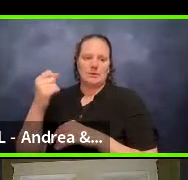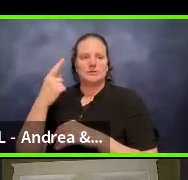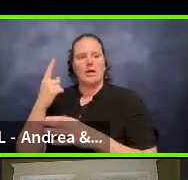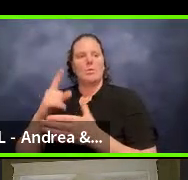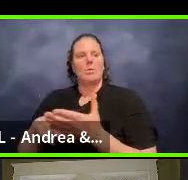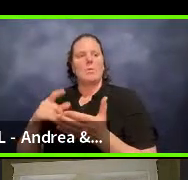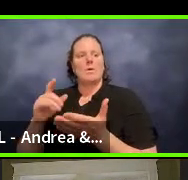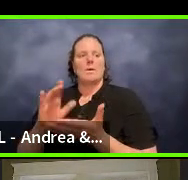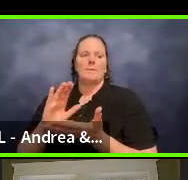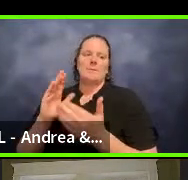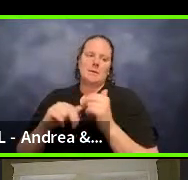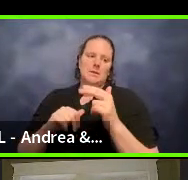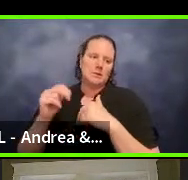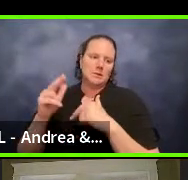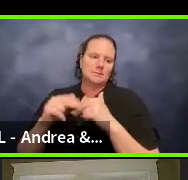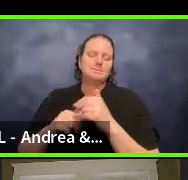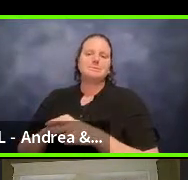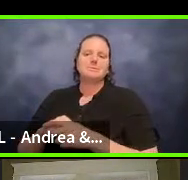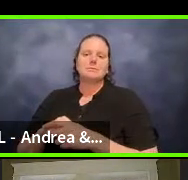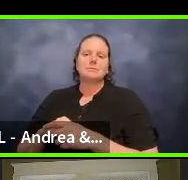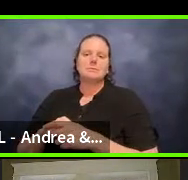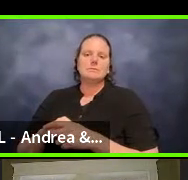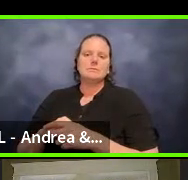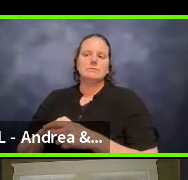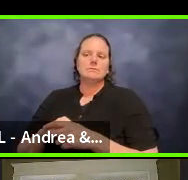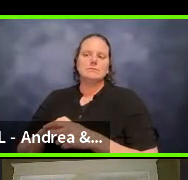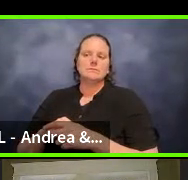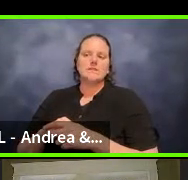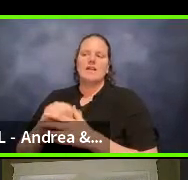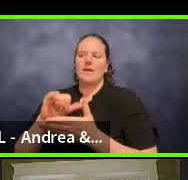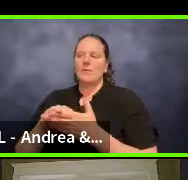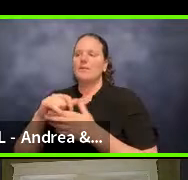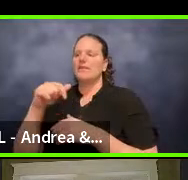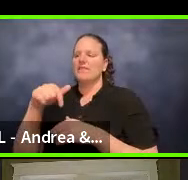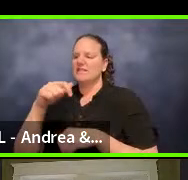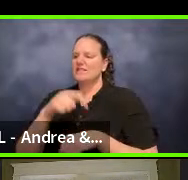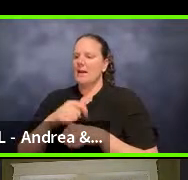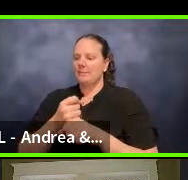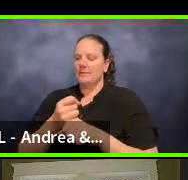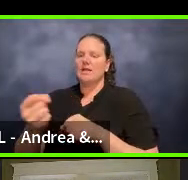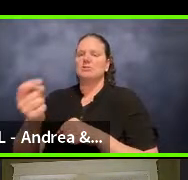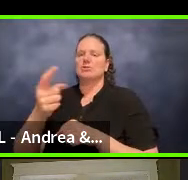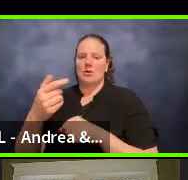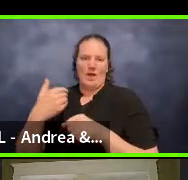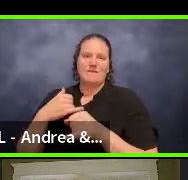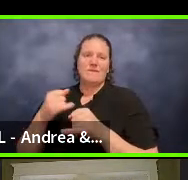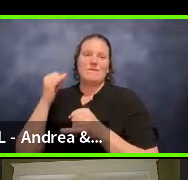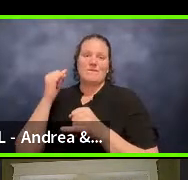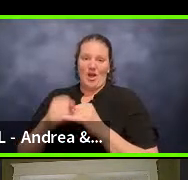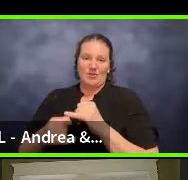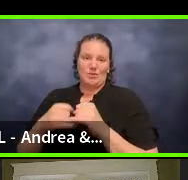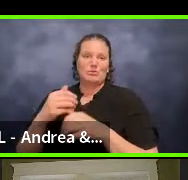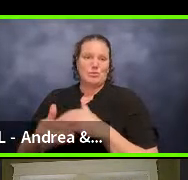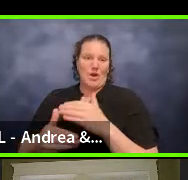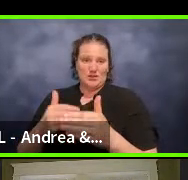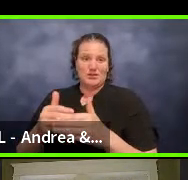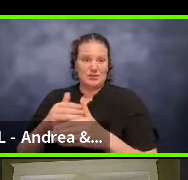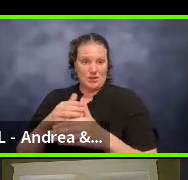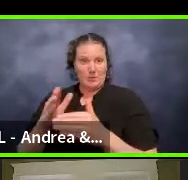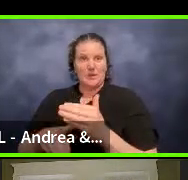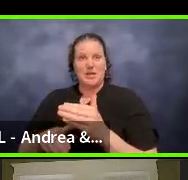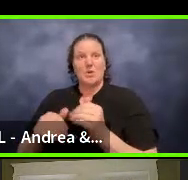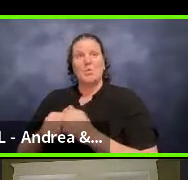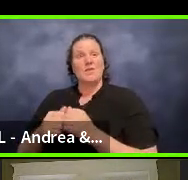So it'll probably be around this time next year that we will have that final process completed with